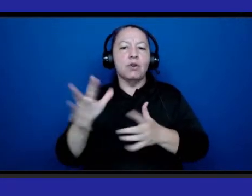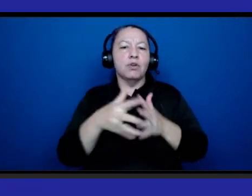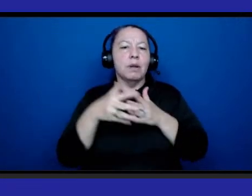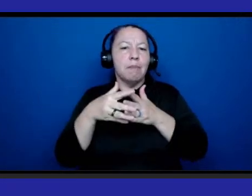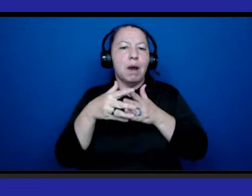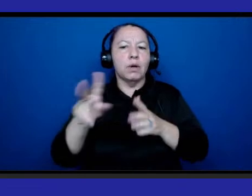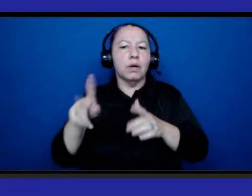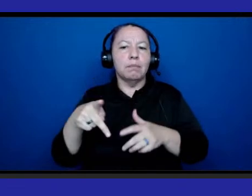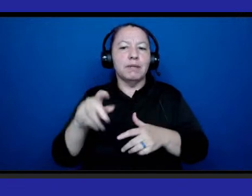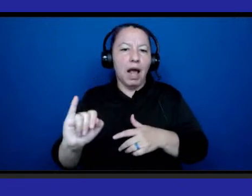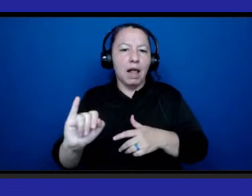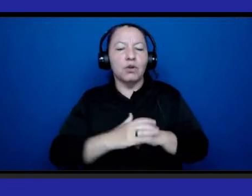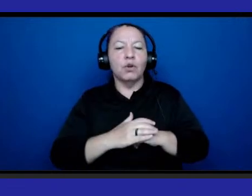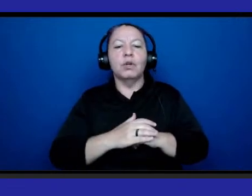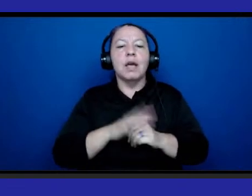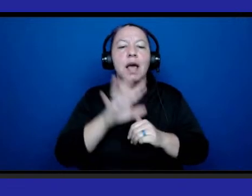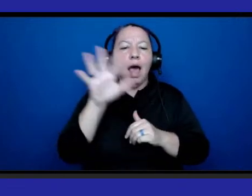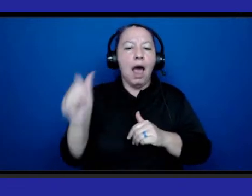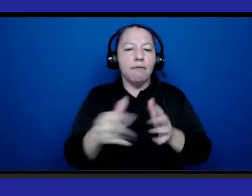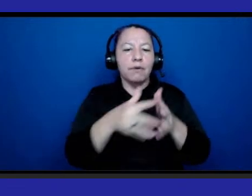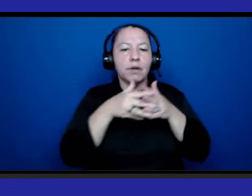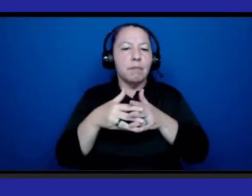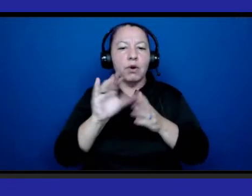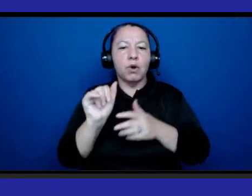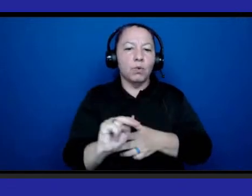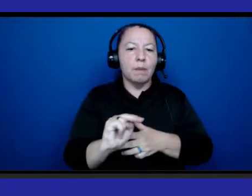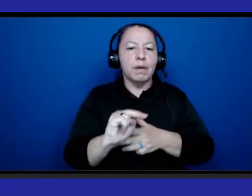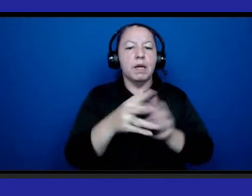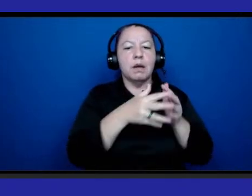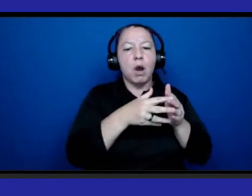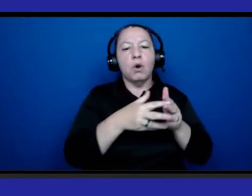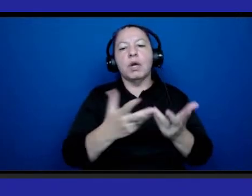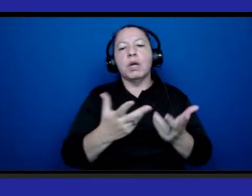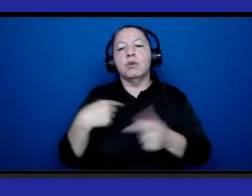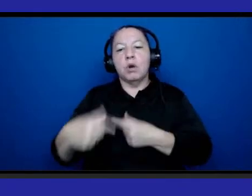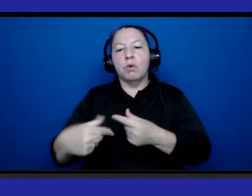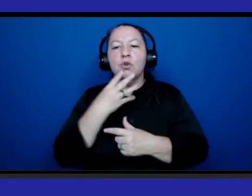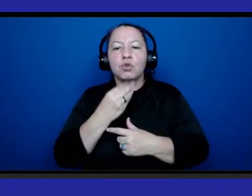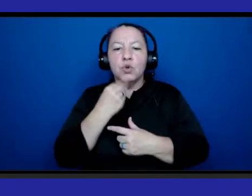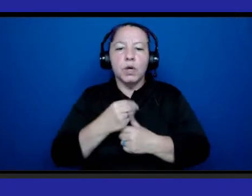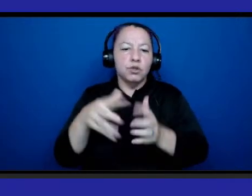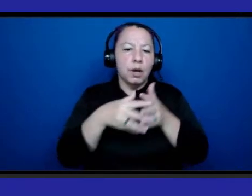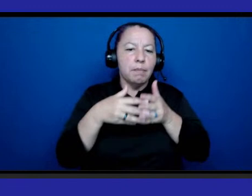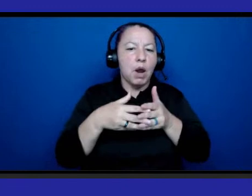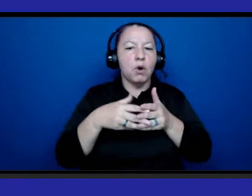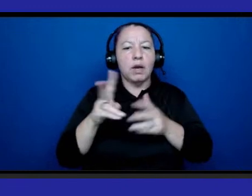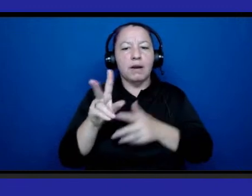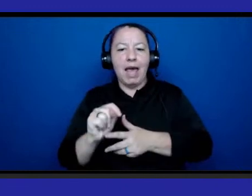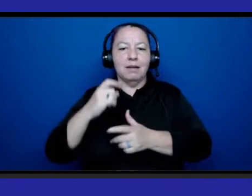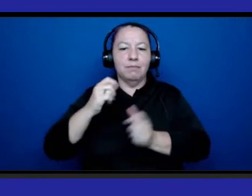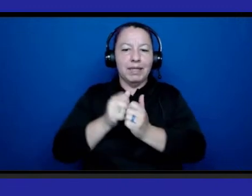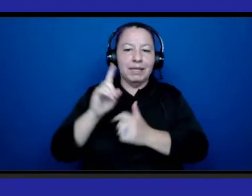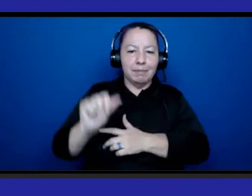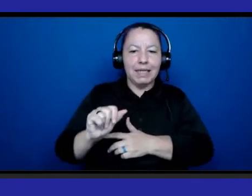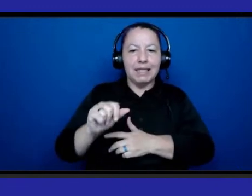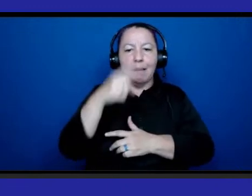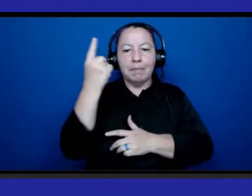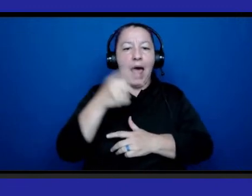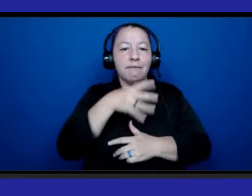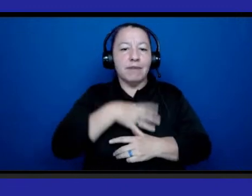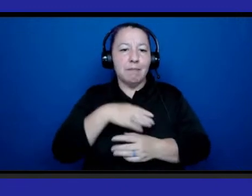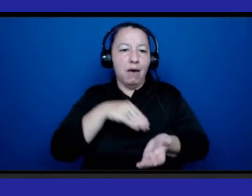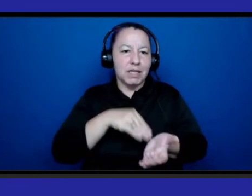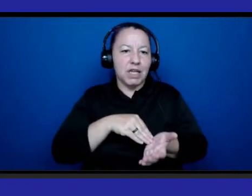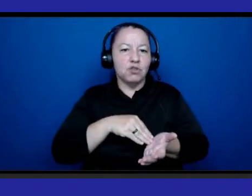African American, Caribbean American, generational, Jewish American, veterans, disabilities, Black female physicians, Hispanic